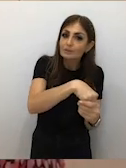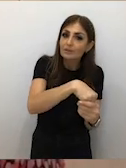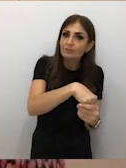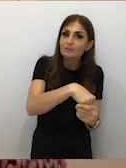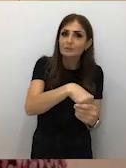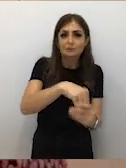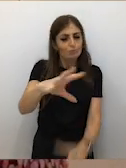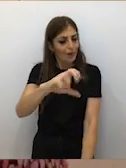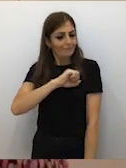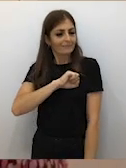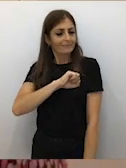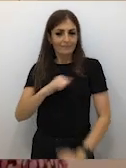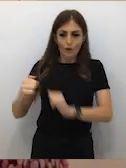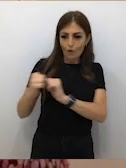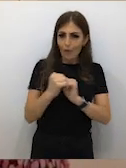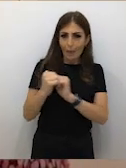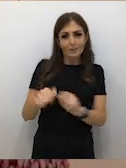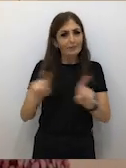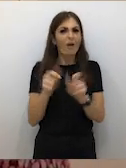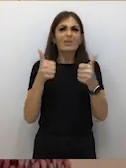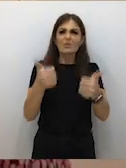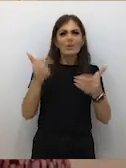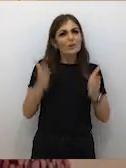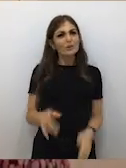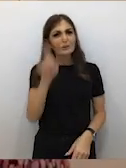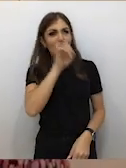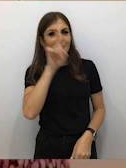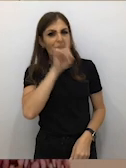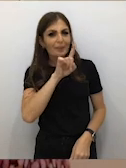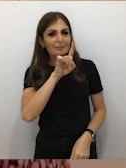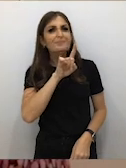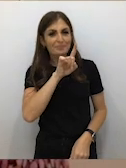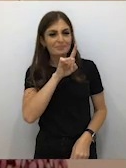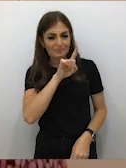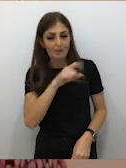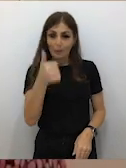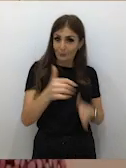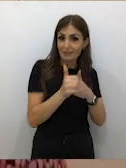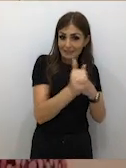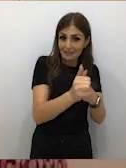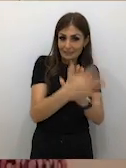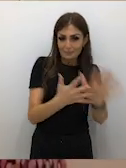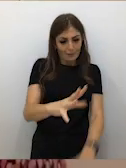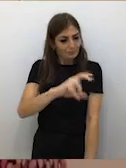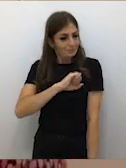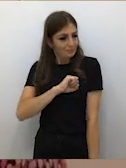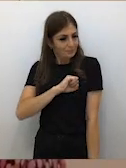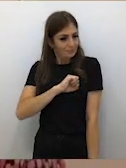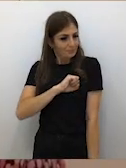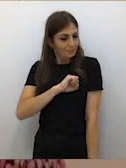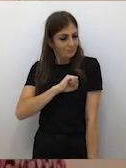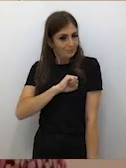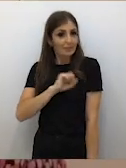who are inclusive, bold, collaborative, and just all-round good human beings. Good leaders